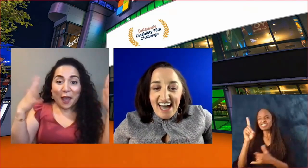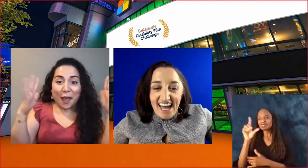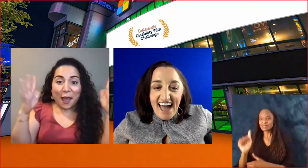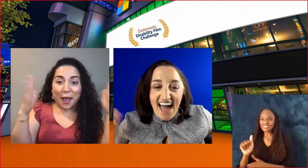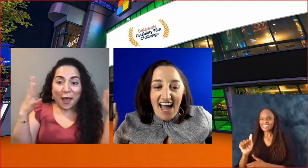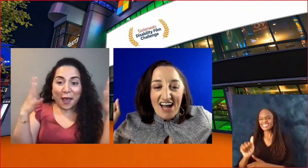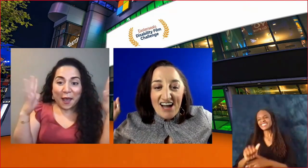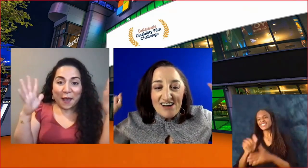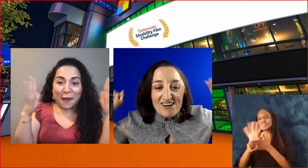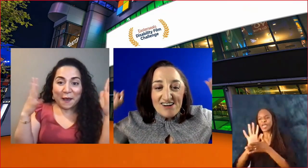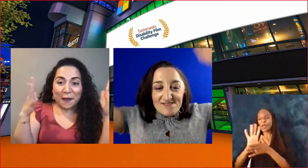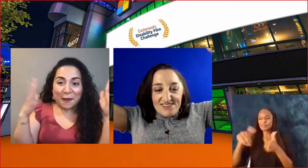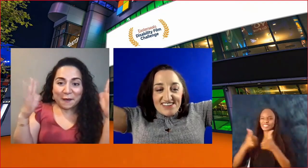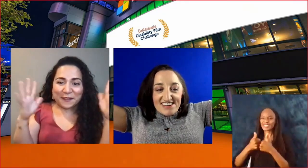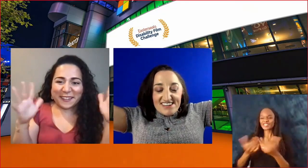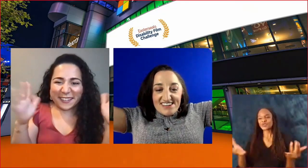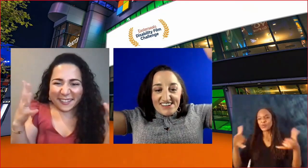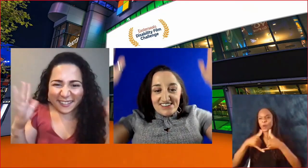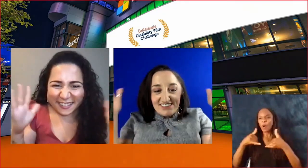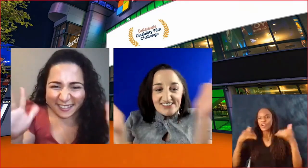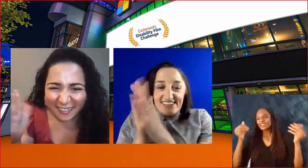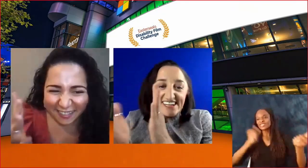Award Show!